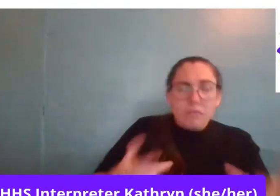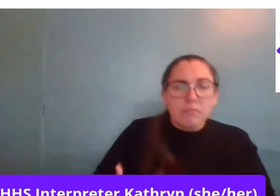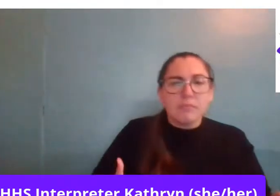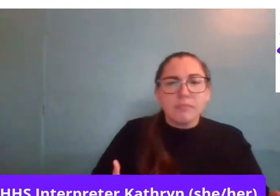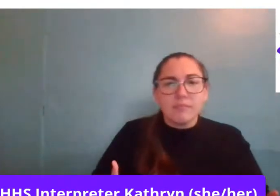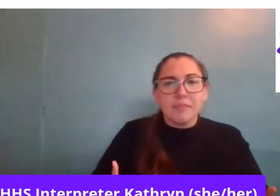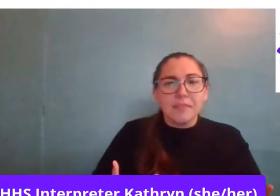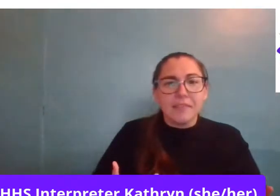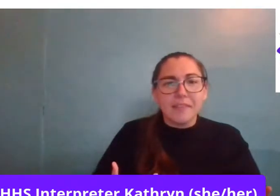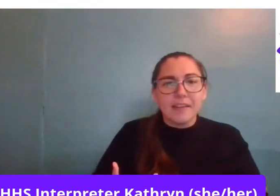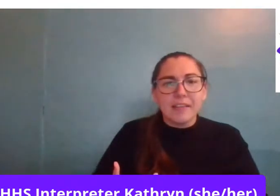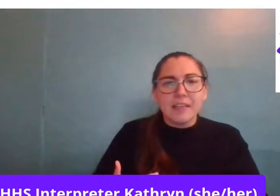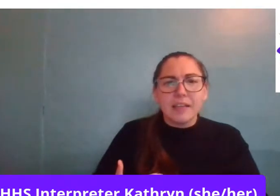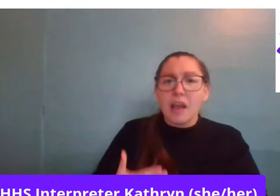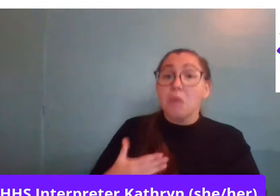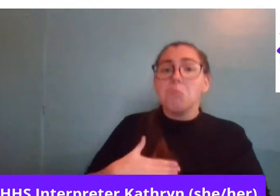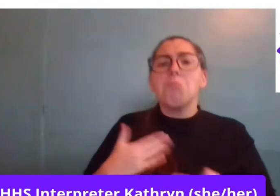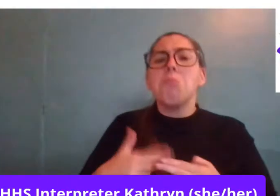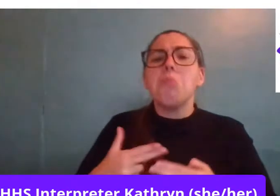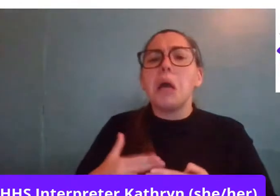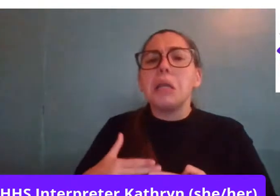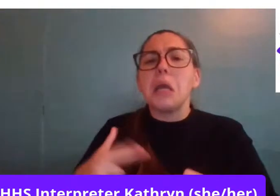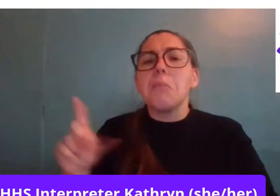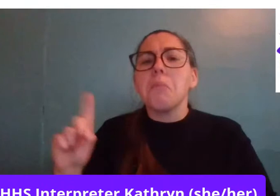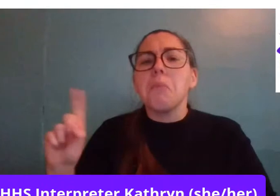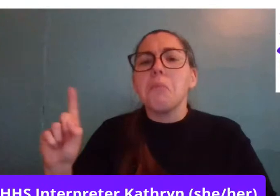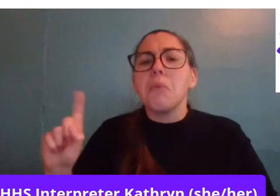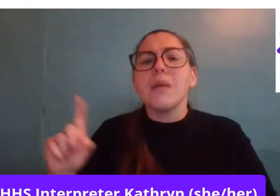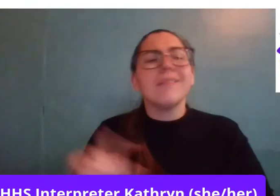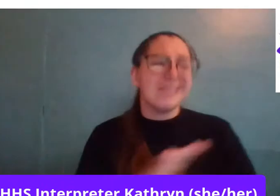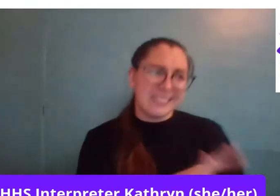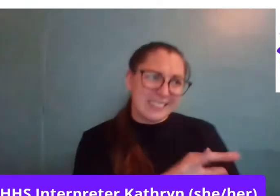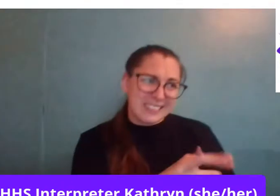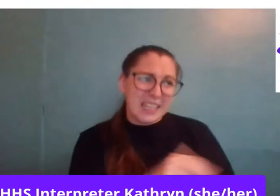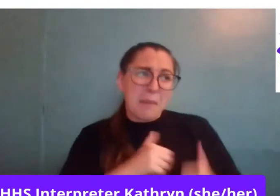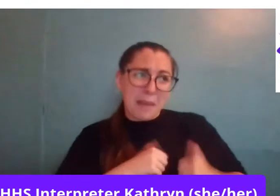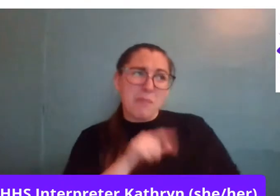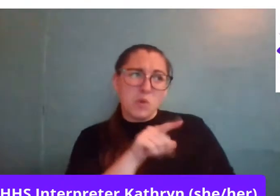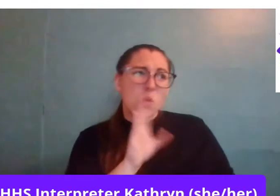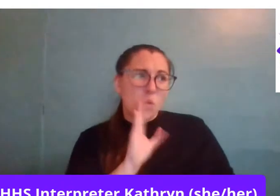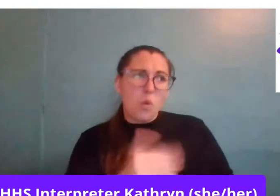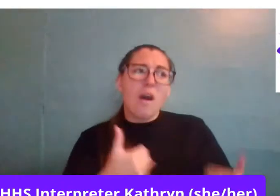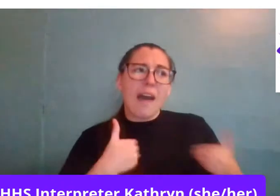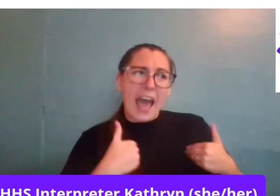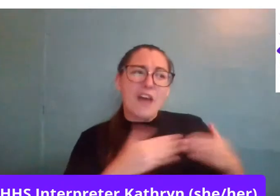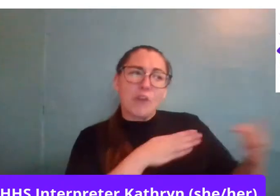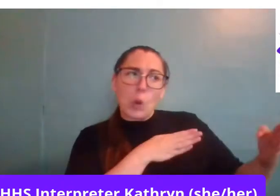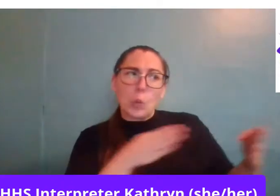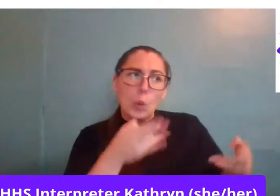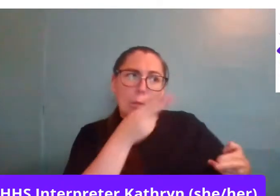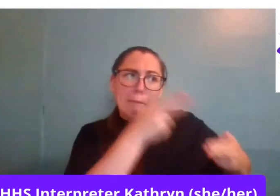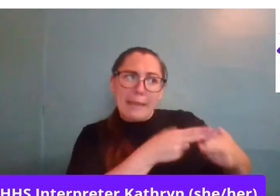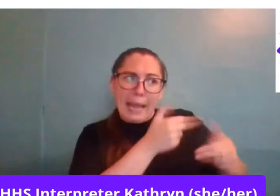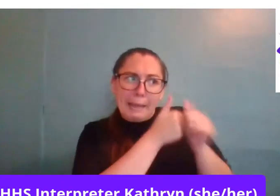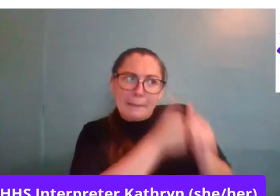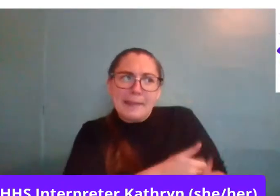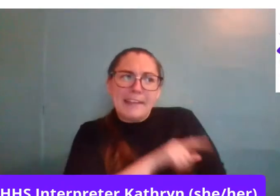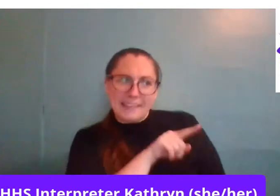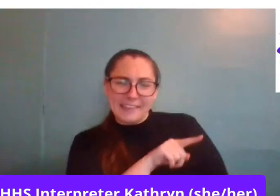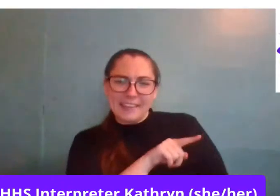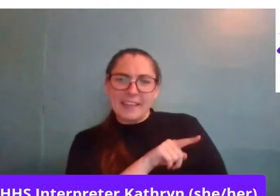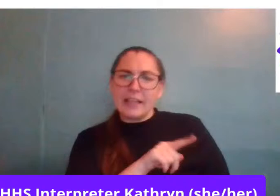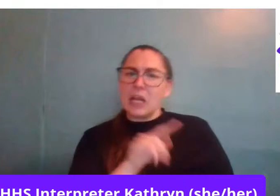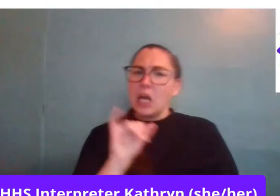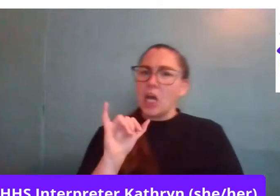He says, is my name on there? I said, babe, you're gonna have a room named. He said,